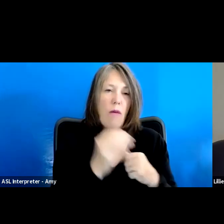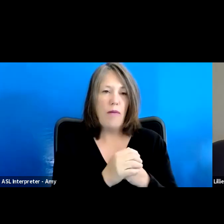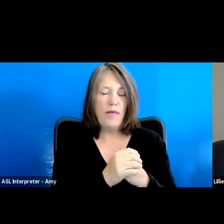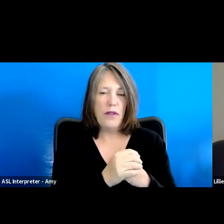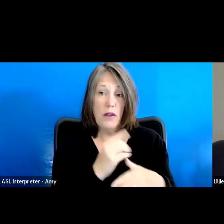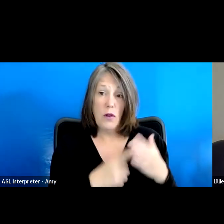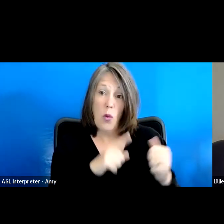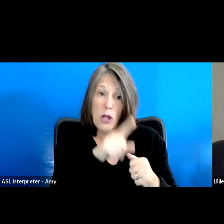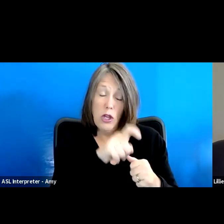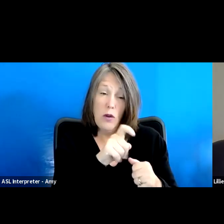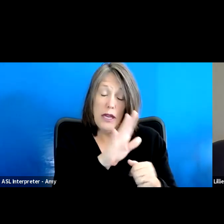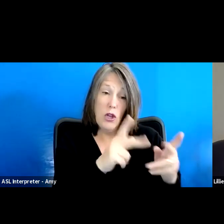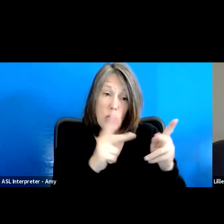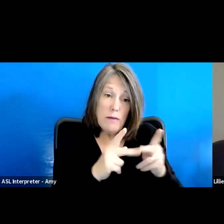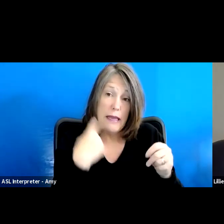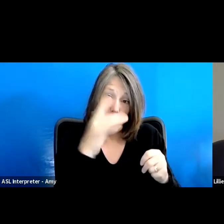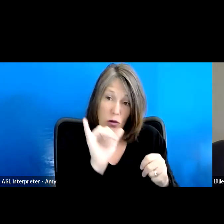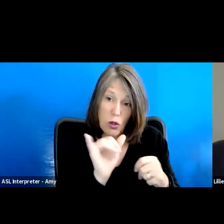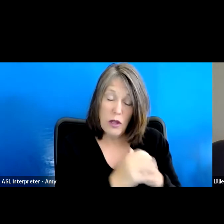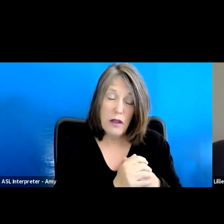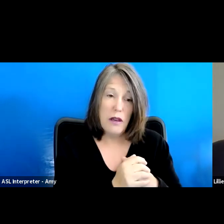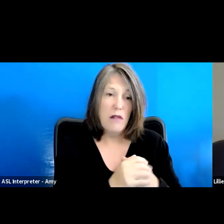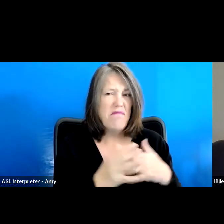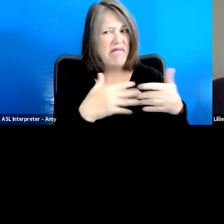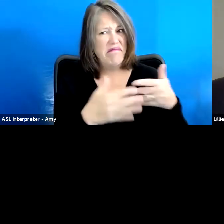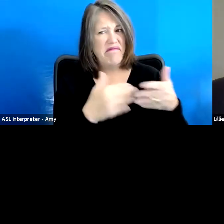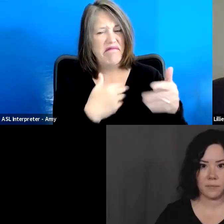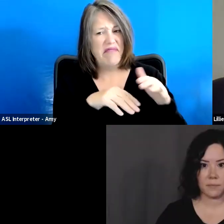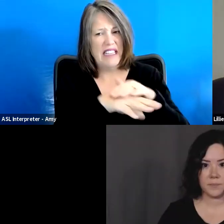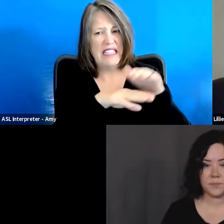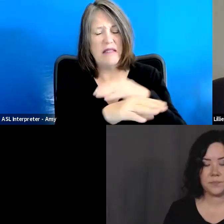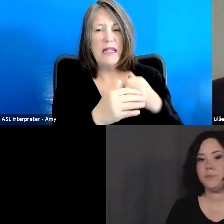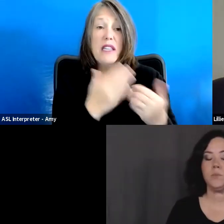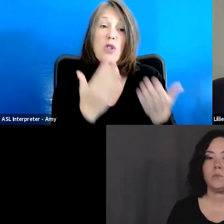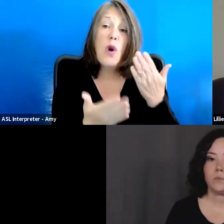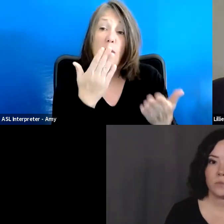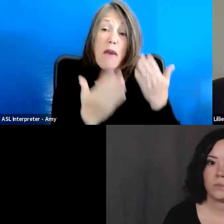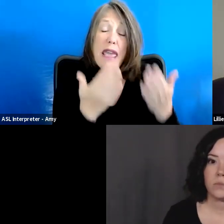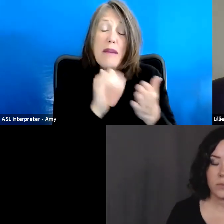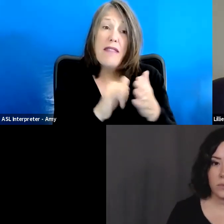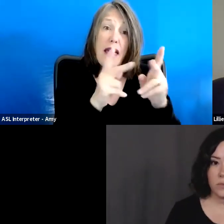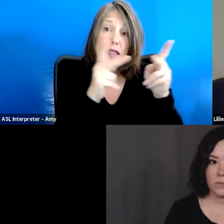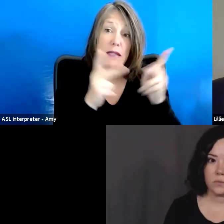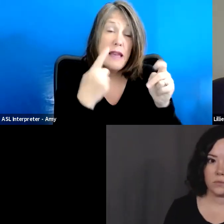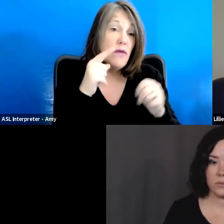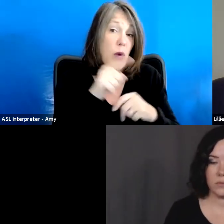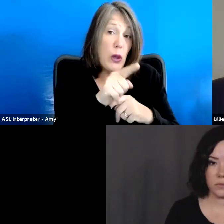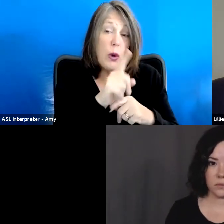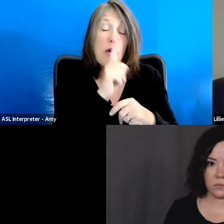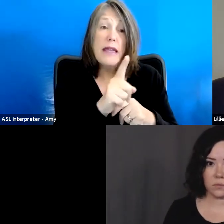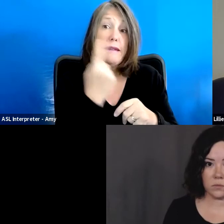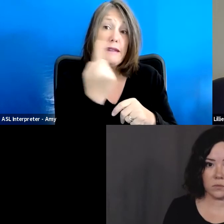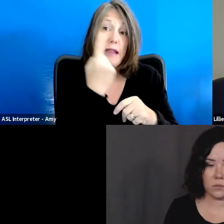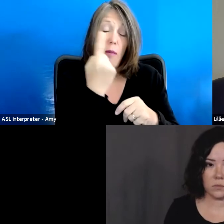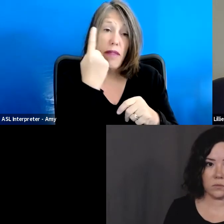do you need your space to be like, regardless of accessibility? So it may be that the space for you is